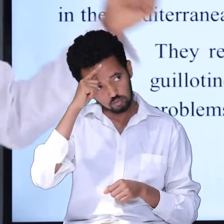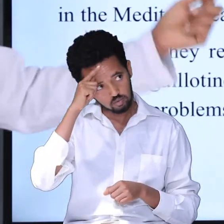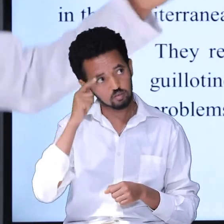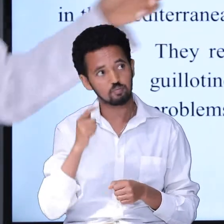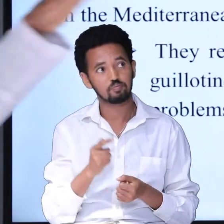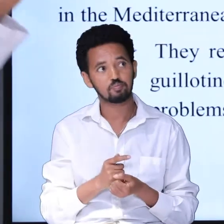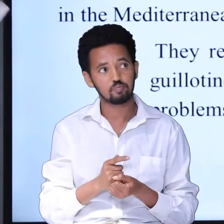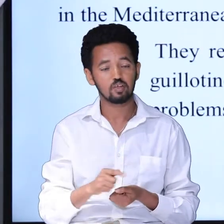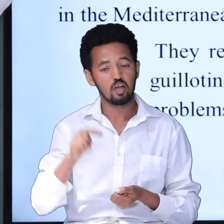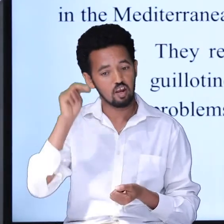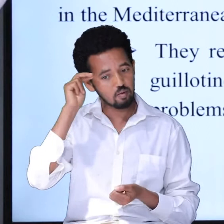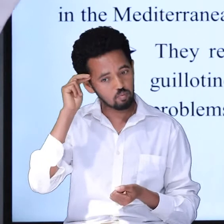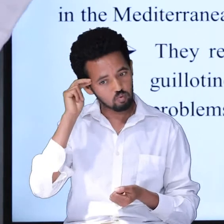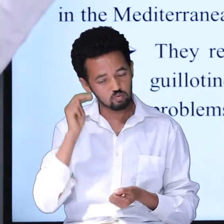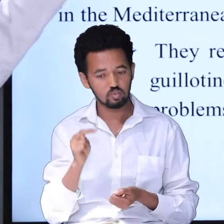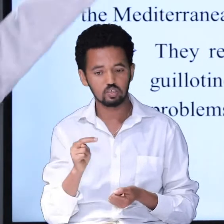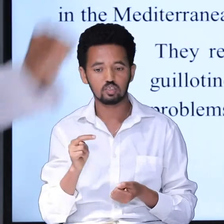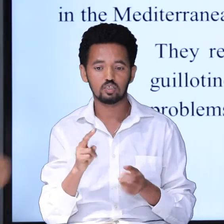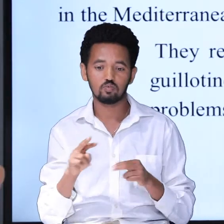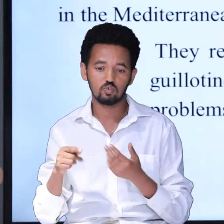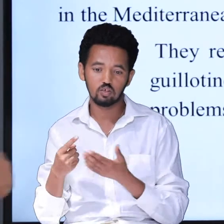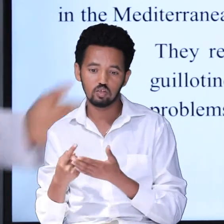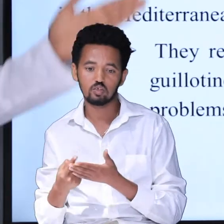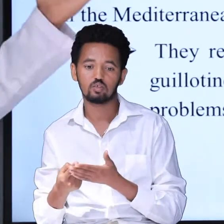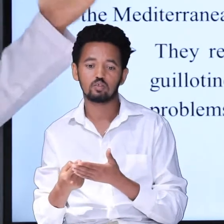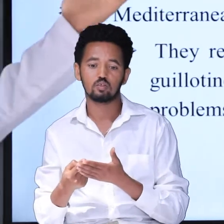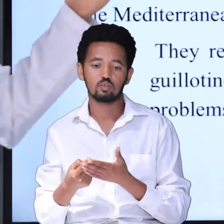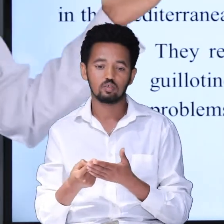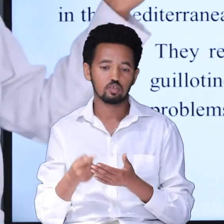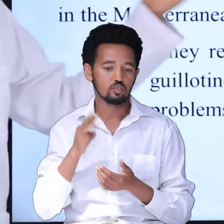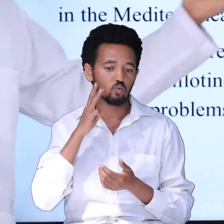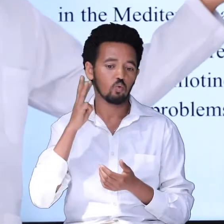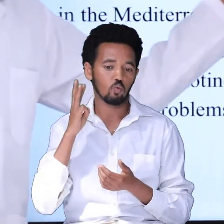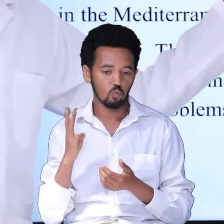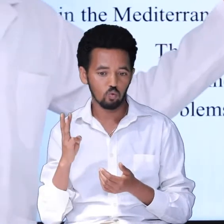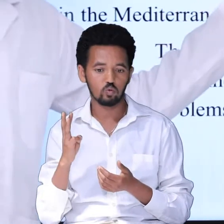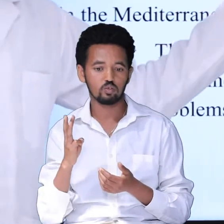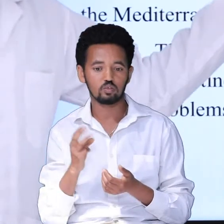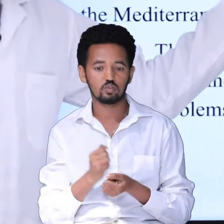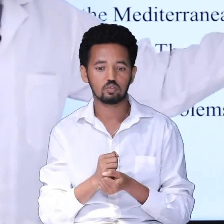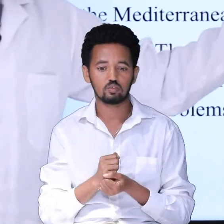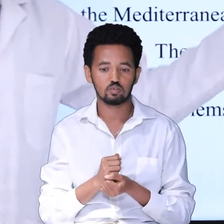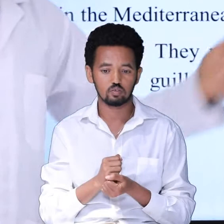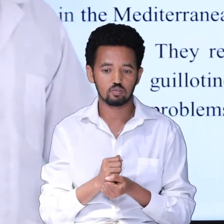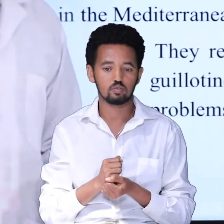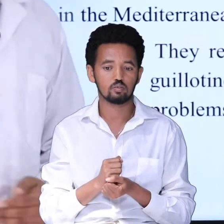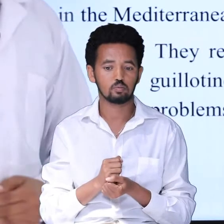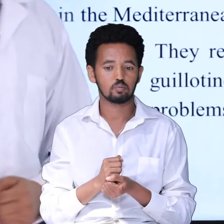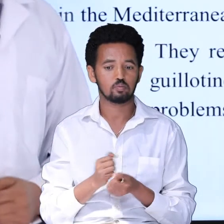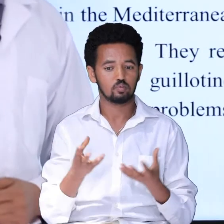in Germany, Napoleon suffered a disaster defeat. He was driven back to France and